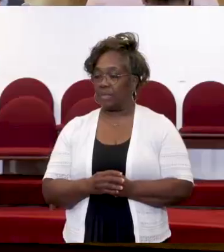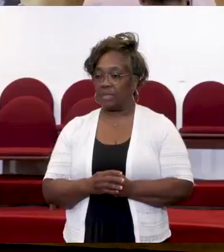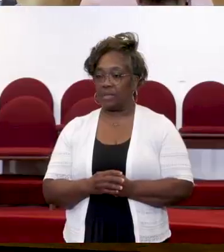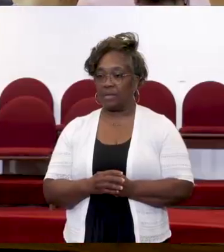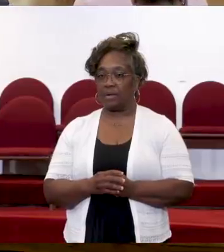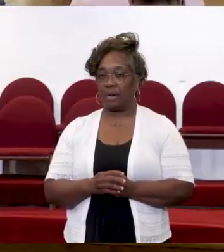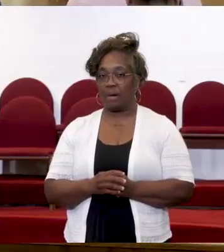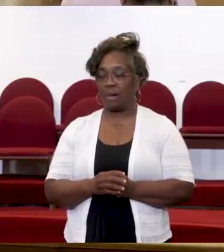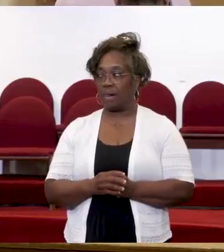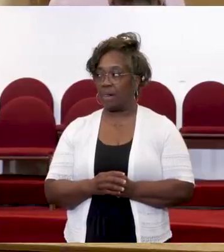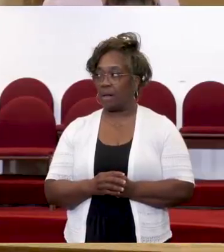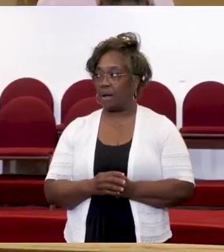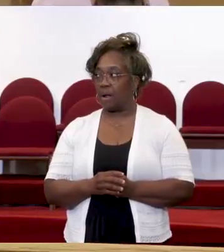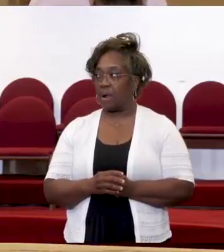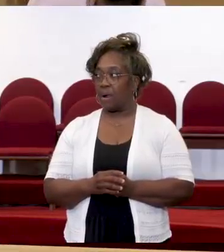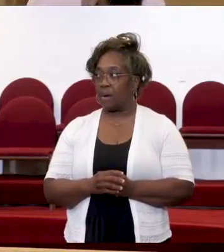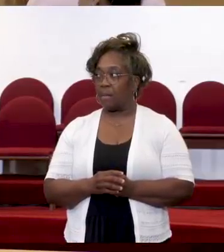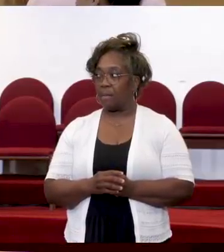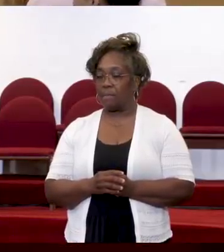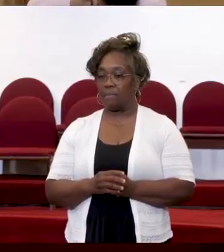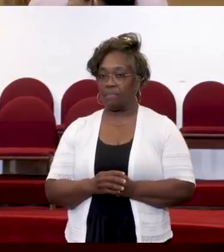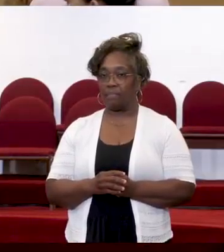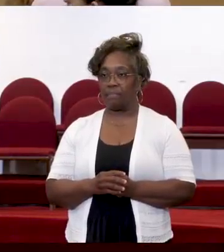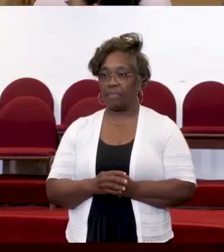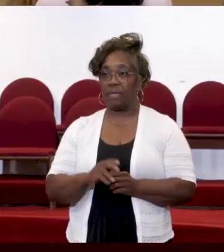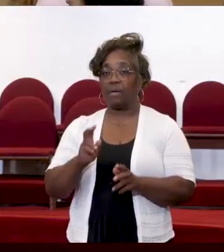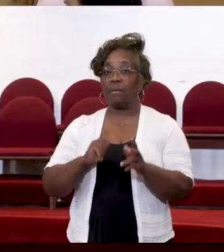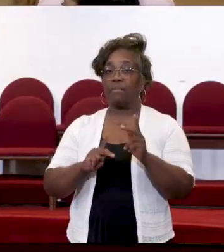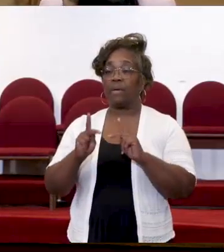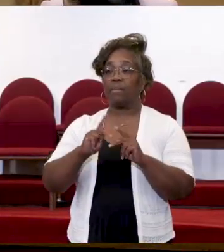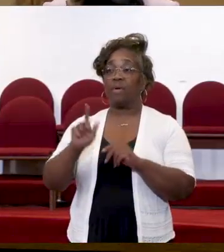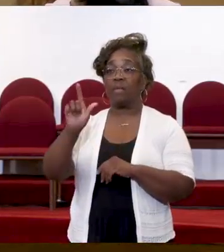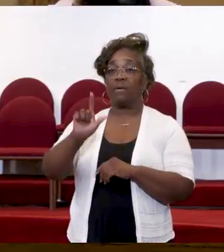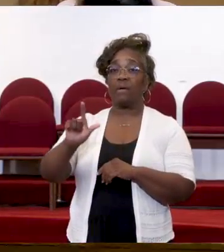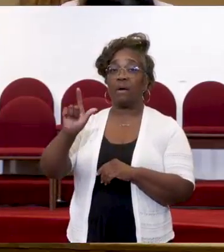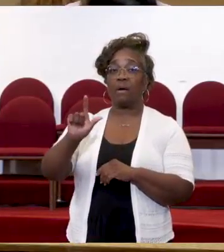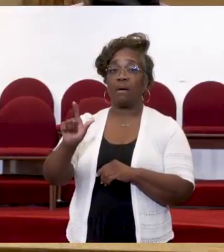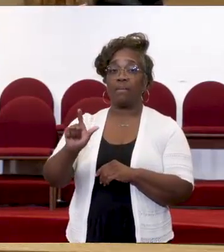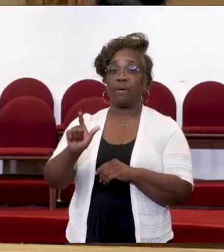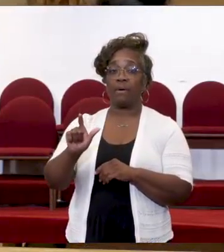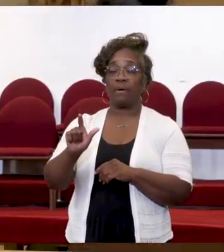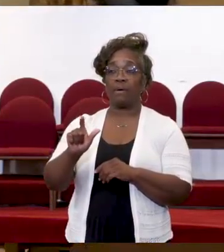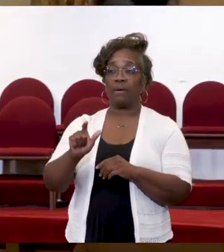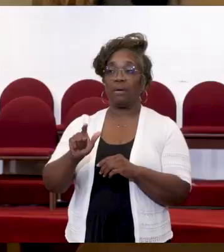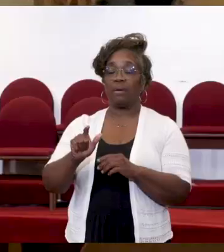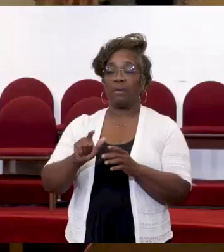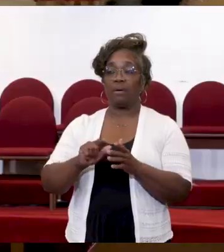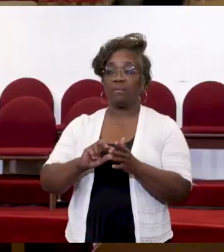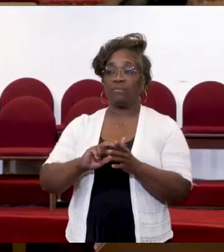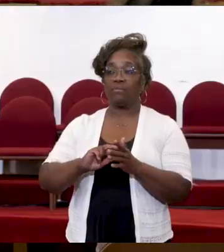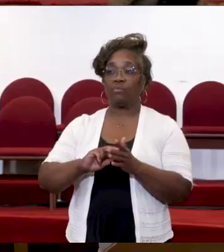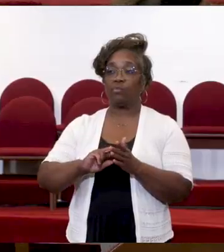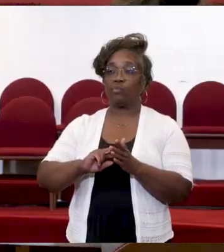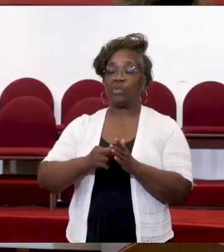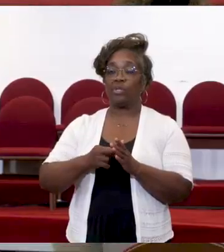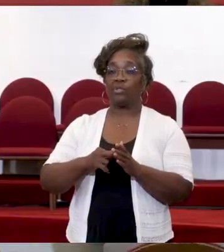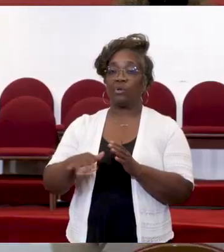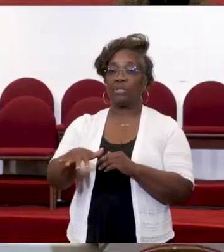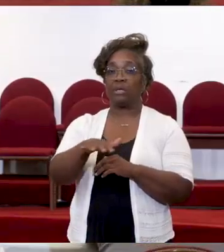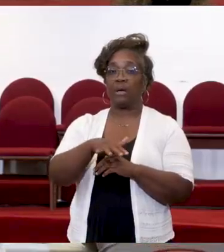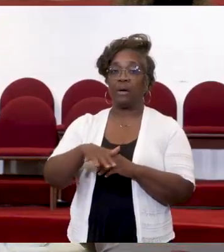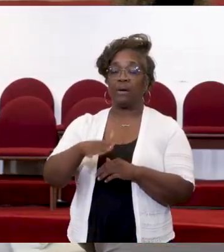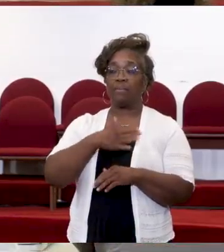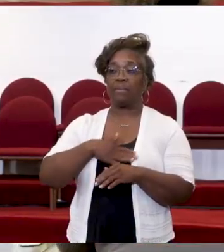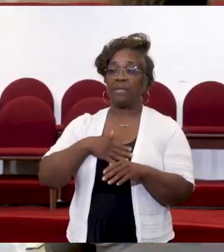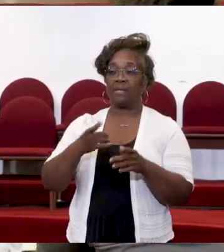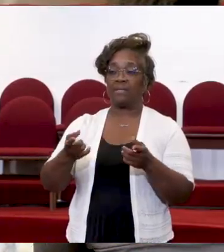Those in the lobby and the resource area, come on in. Welcome, welcome. My name's Kayana Sessoms. I'm the District